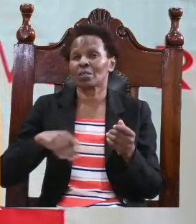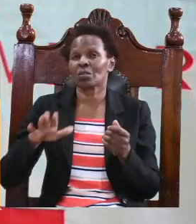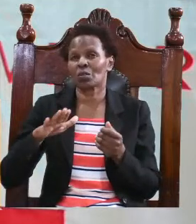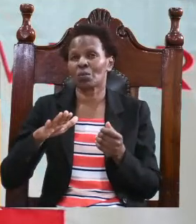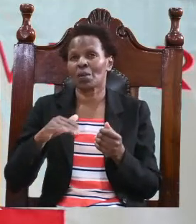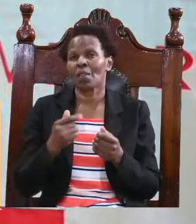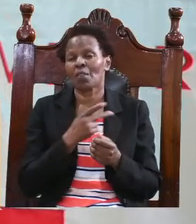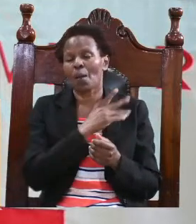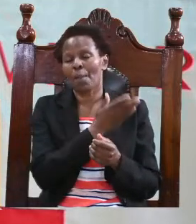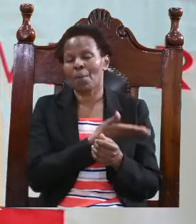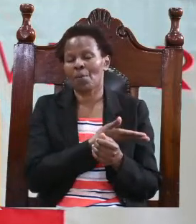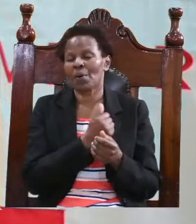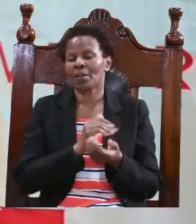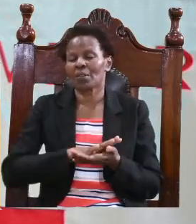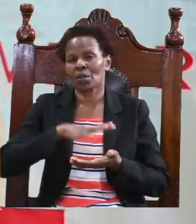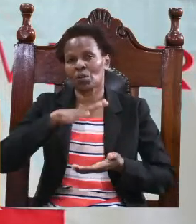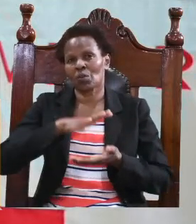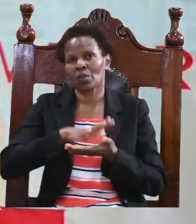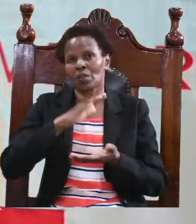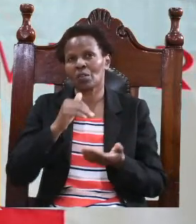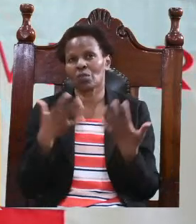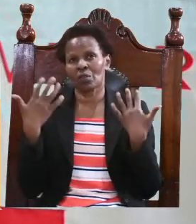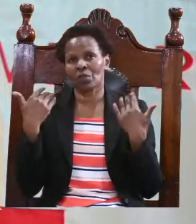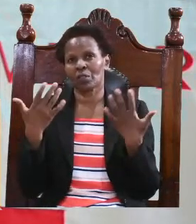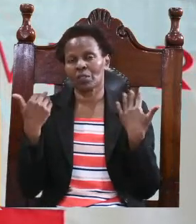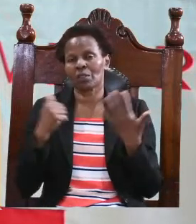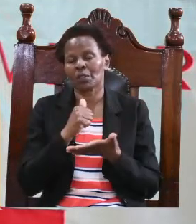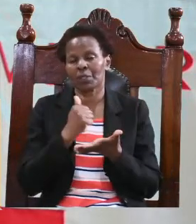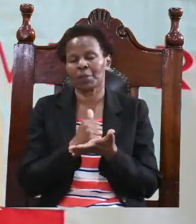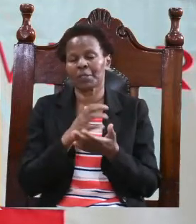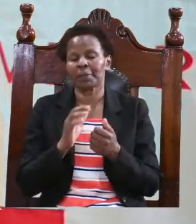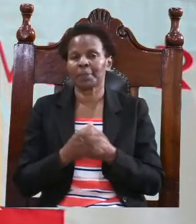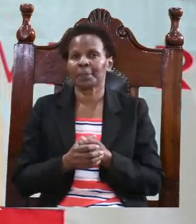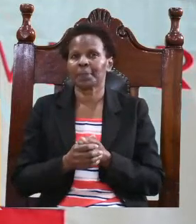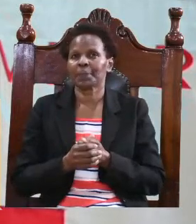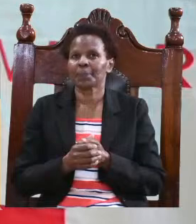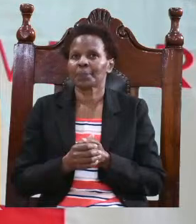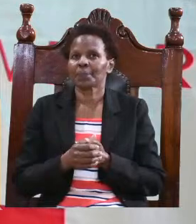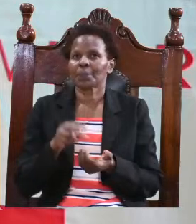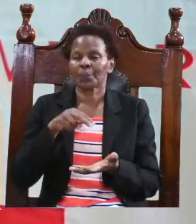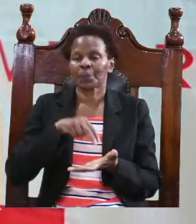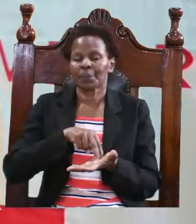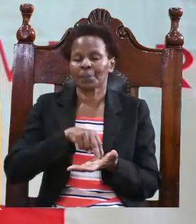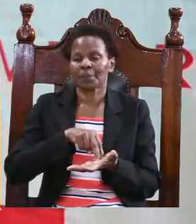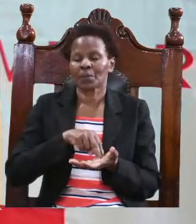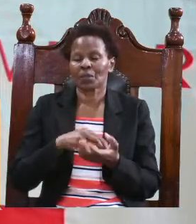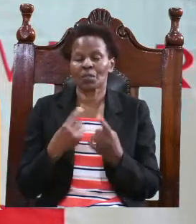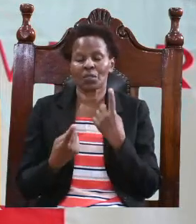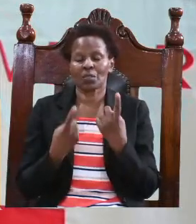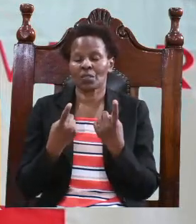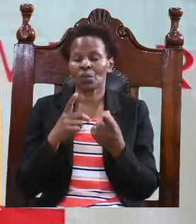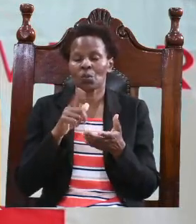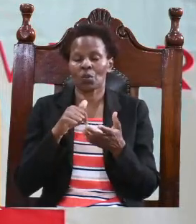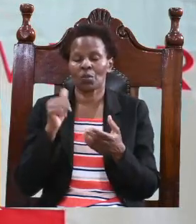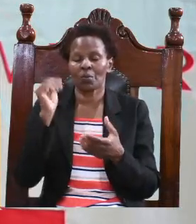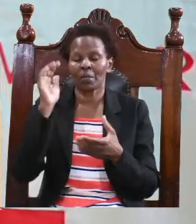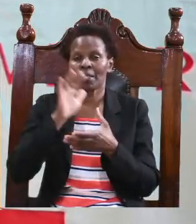the power, and the glory, forever and ever. Amen. Amen. Let us rise up to say the Apostles'